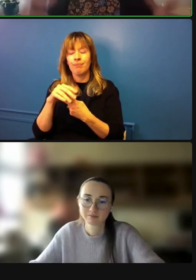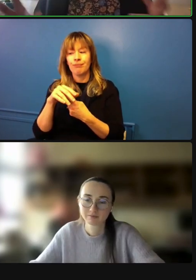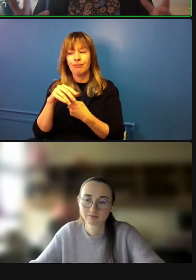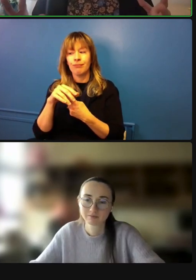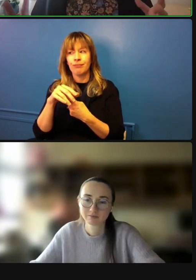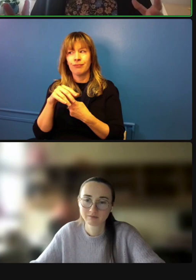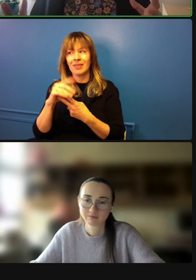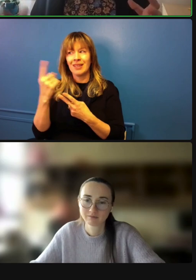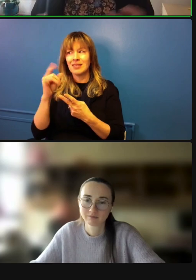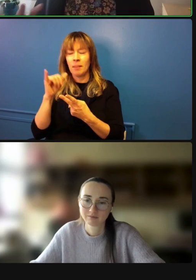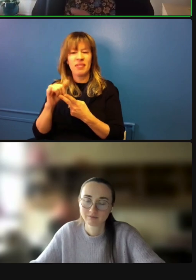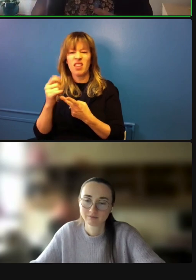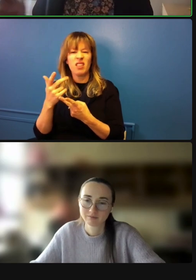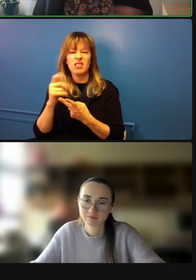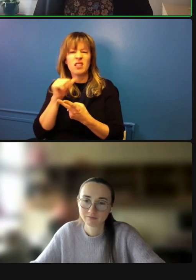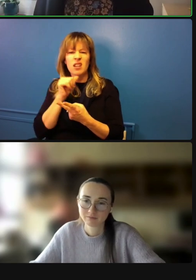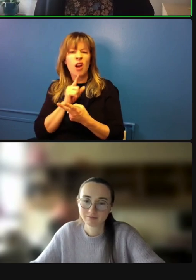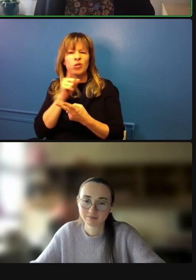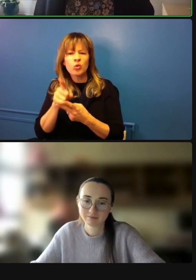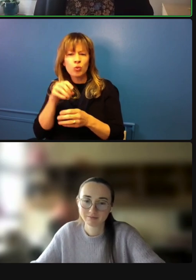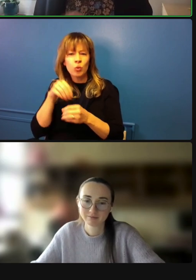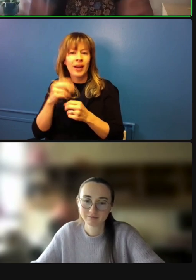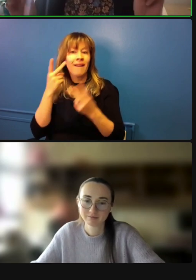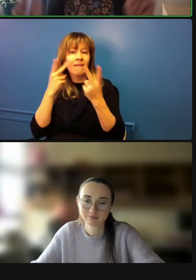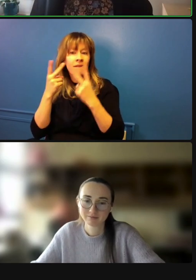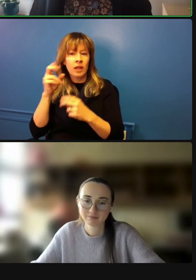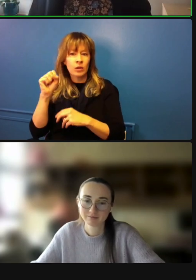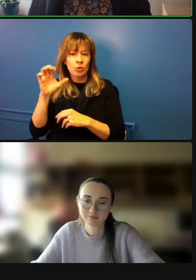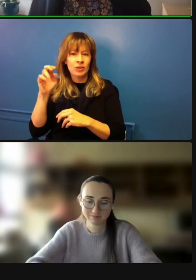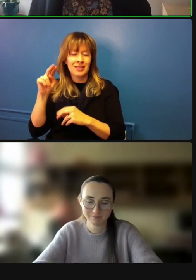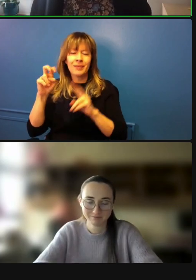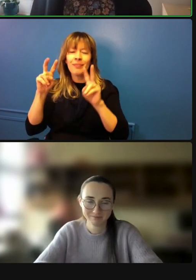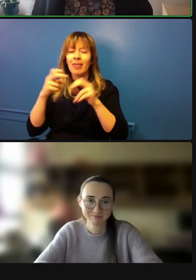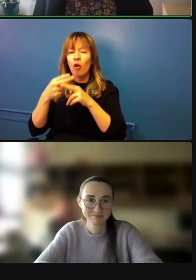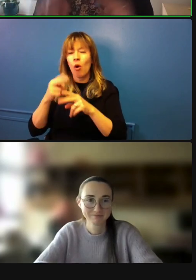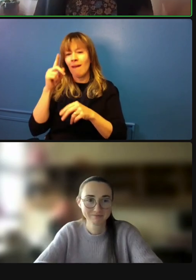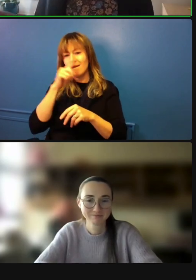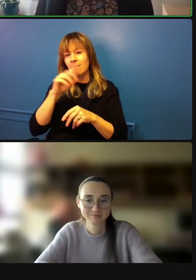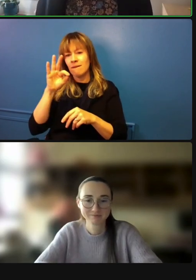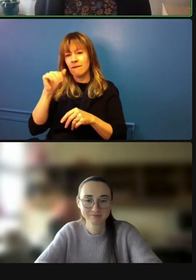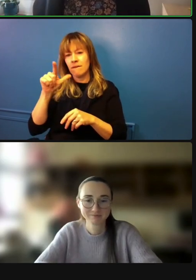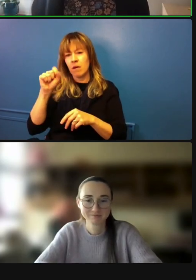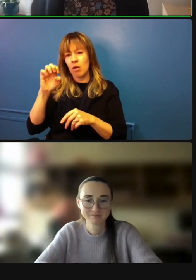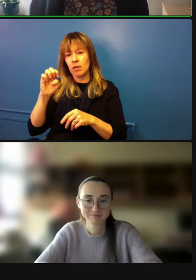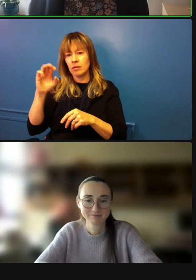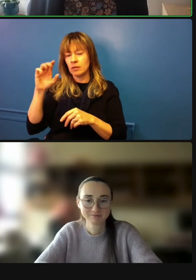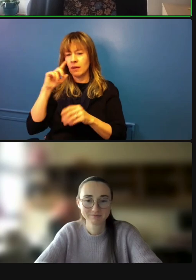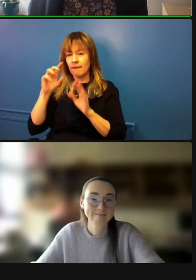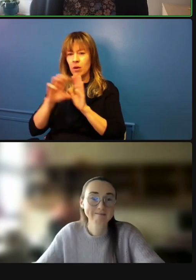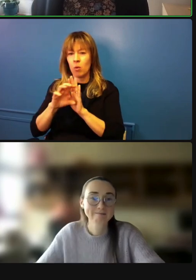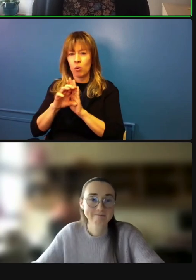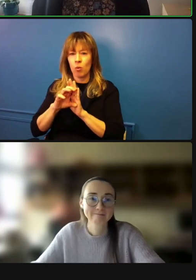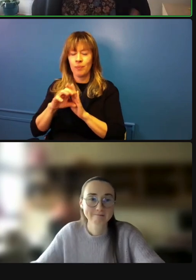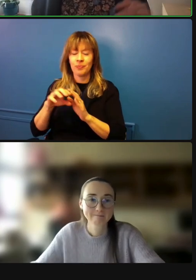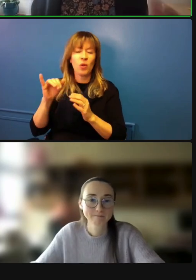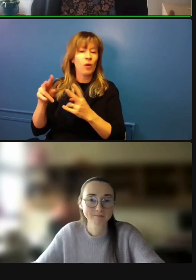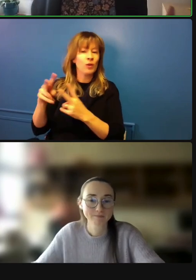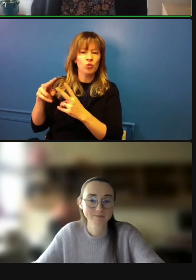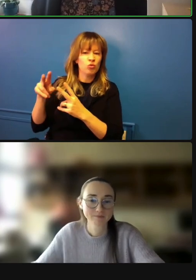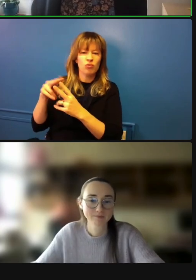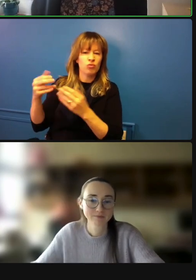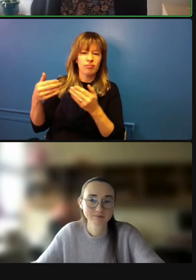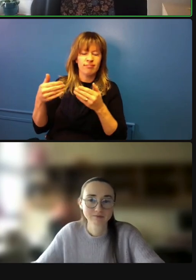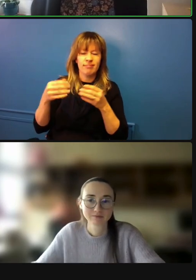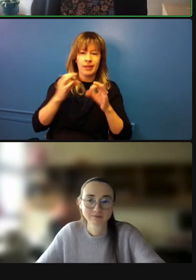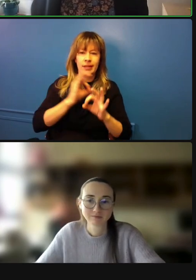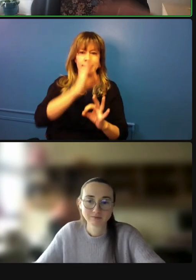something that's untrue in like a visual scene, a false photo, they call it. So those are 2 separate experiments. But what we